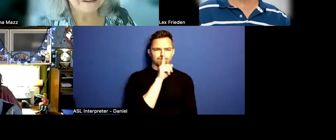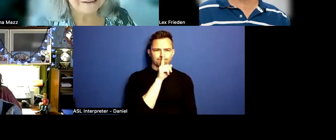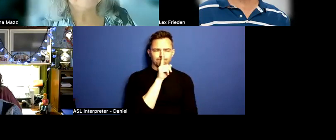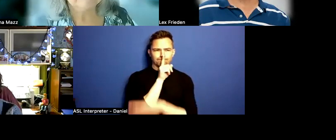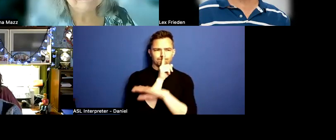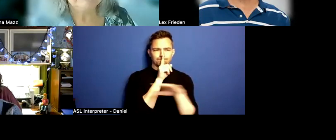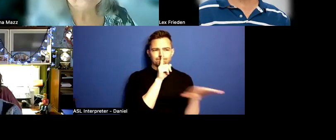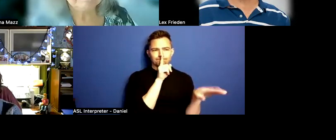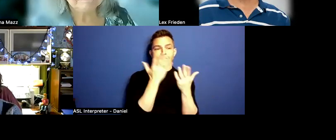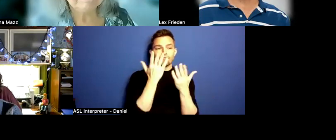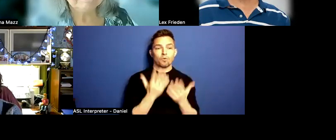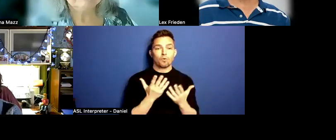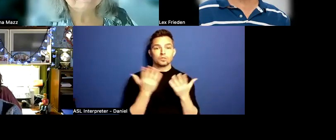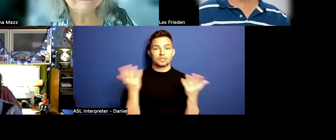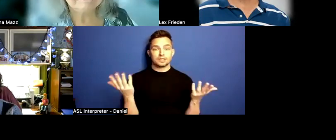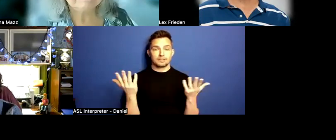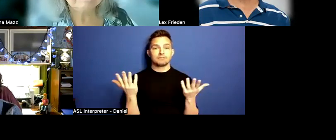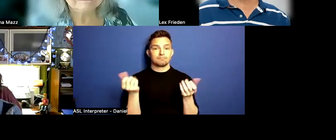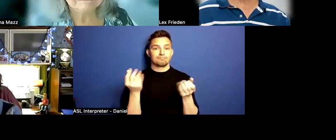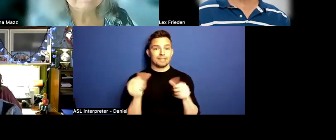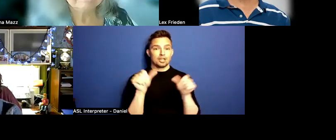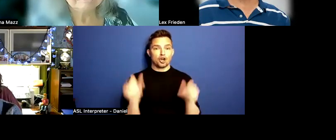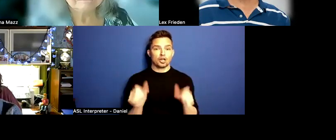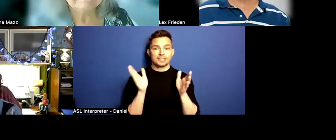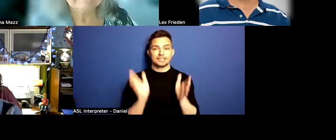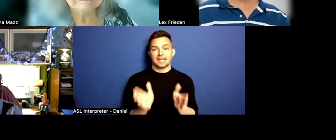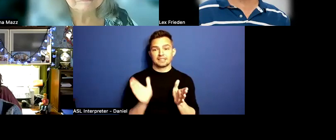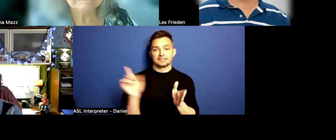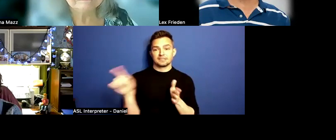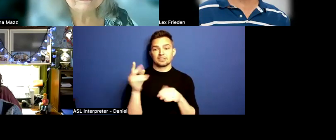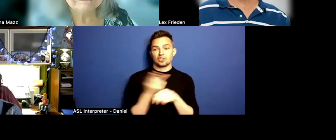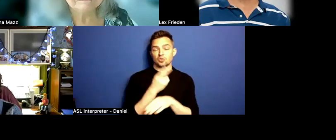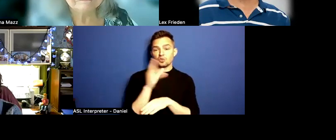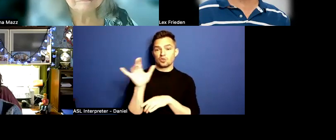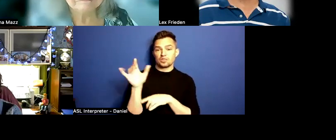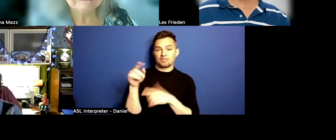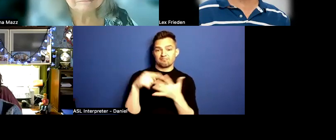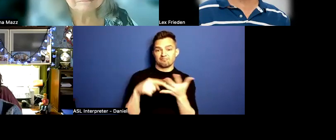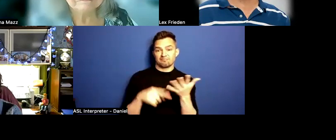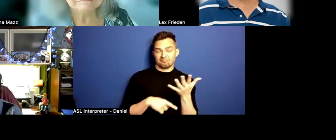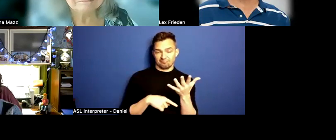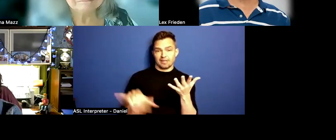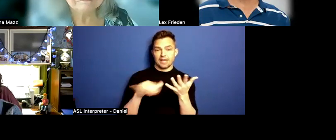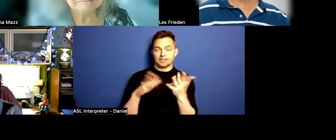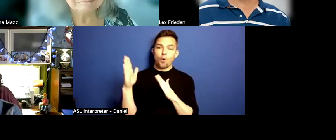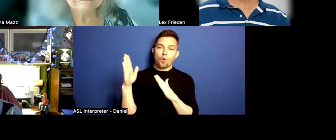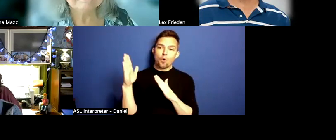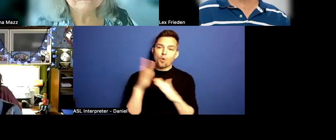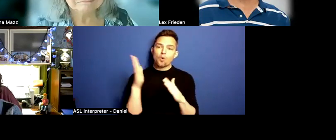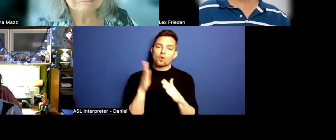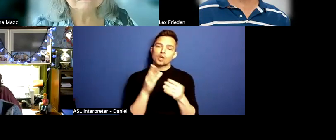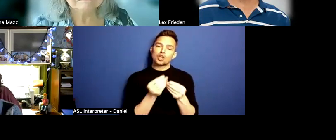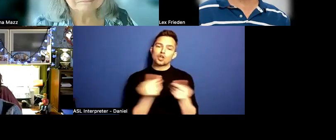And unfortunately, many architects use them as the optimal